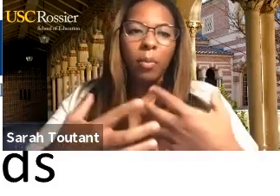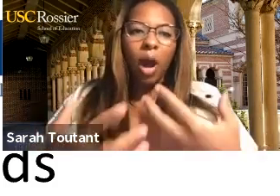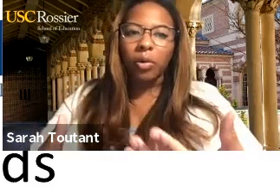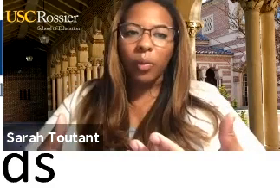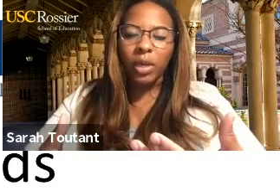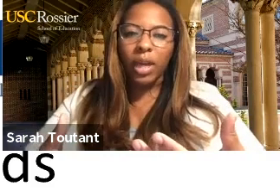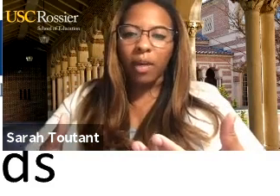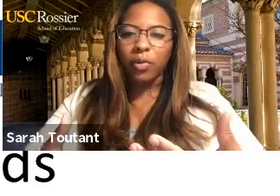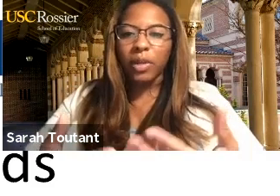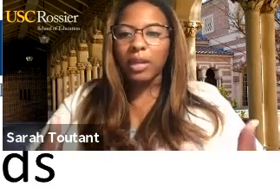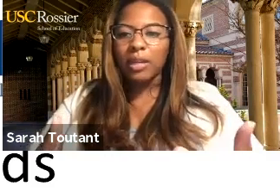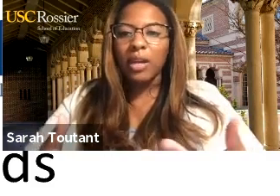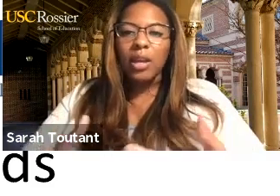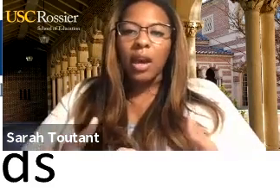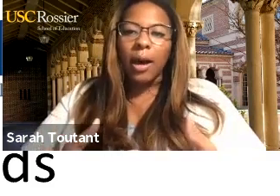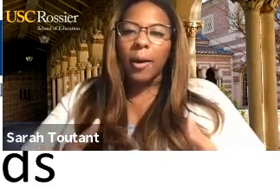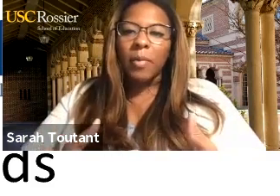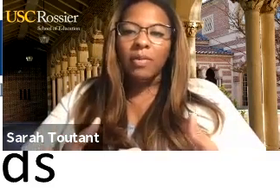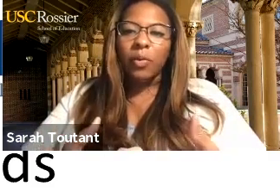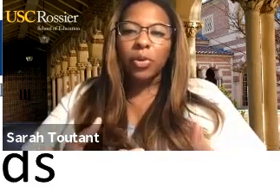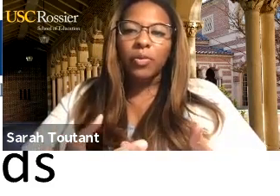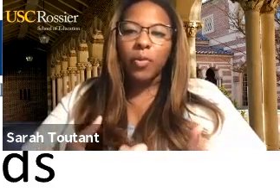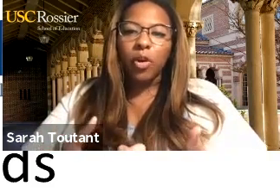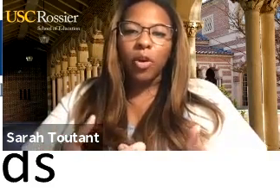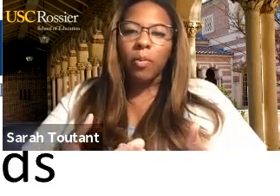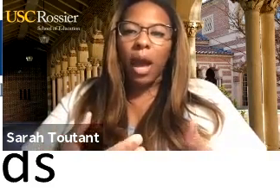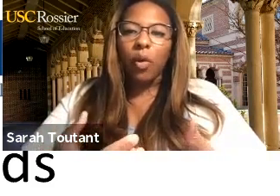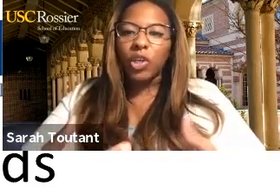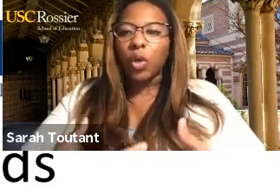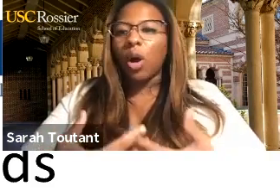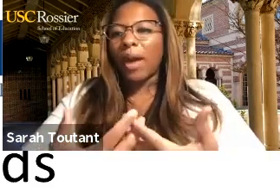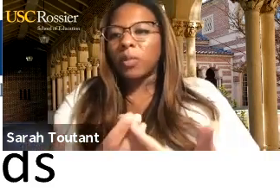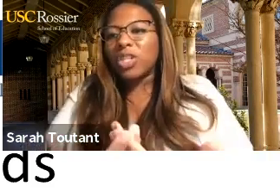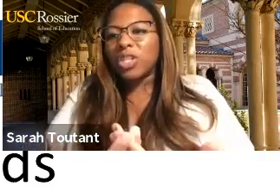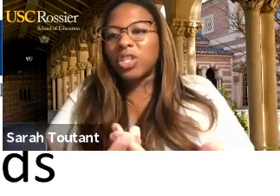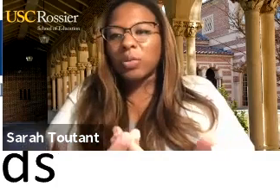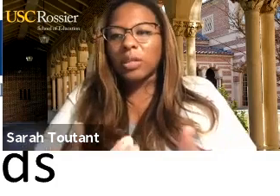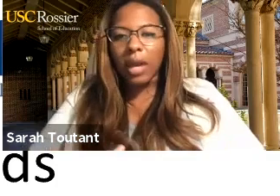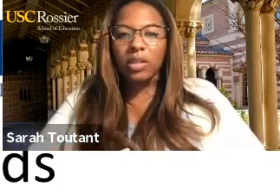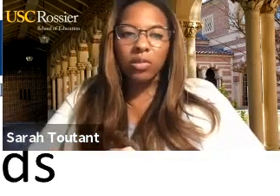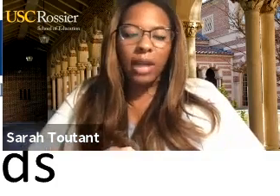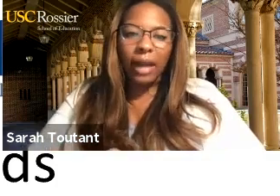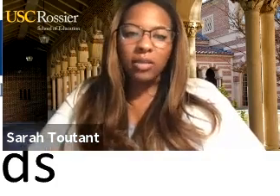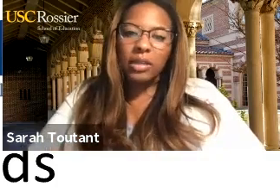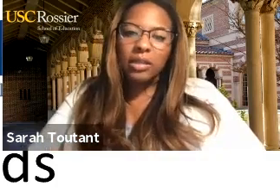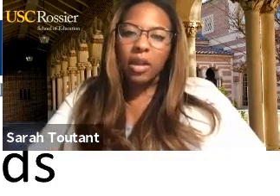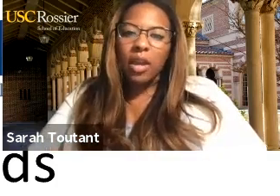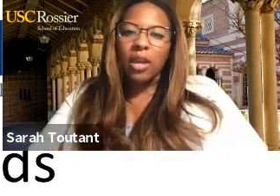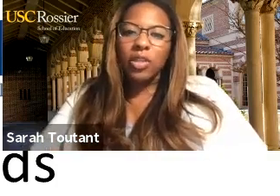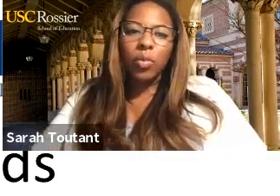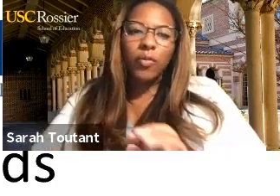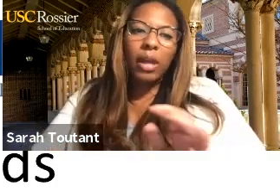inform the model that we have created, and they really inform how we show up as PhD students and student